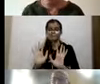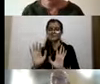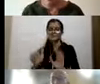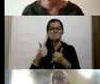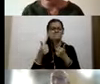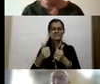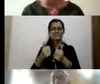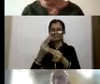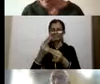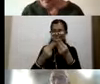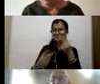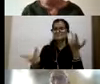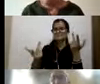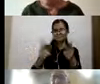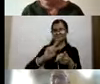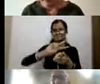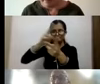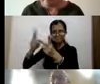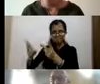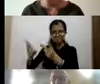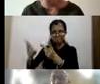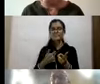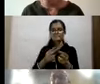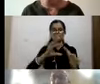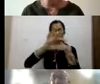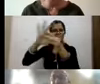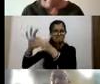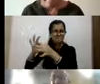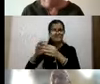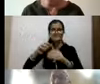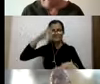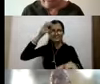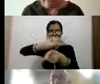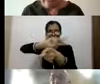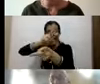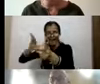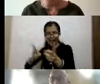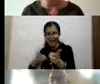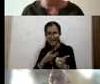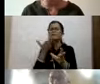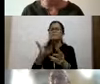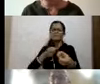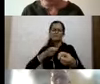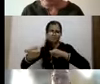have a food chain completely going on. You've got the leopard cats. The predators can't come without the prey. You've controlled